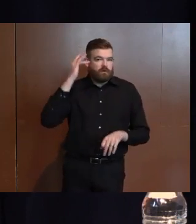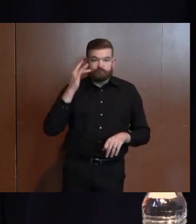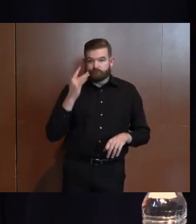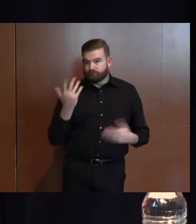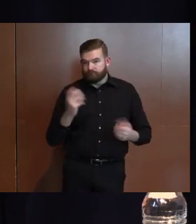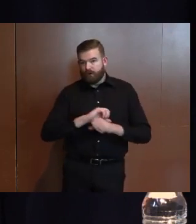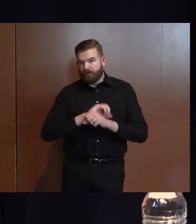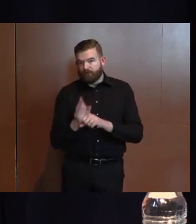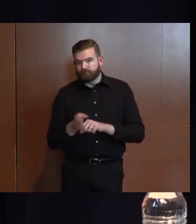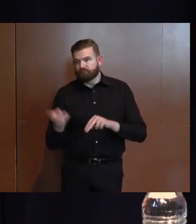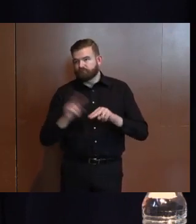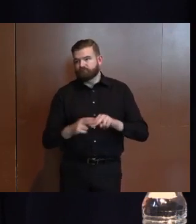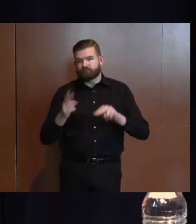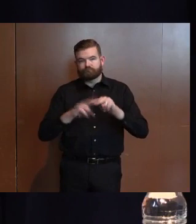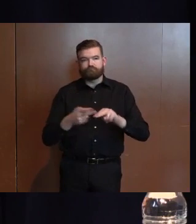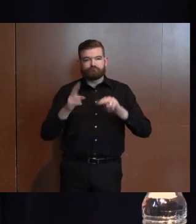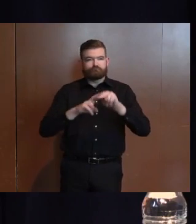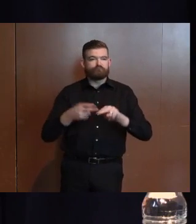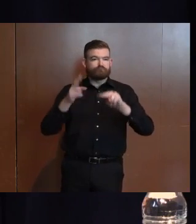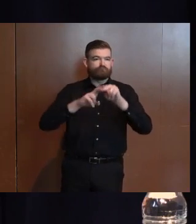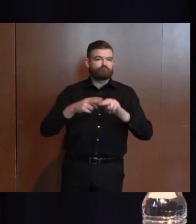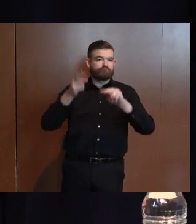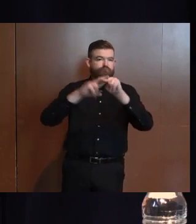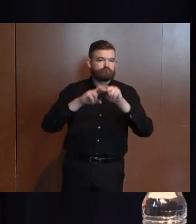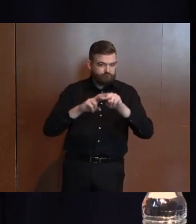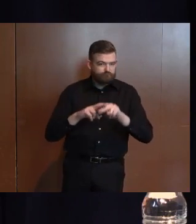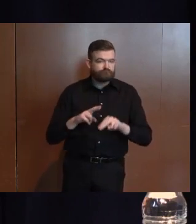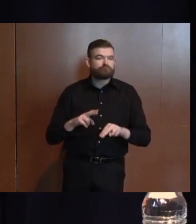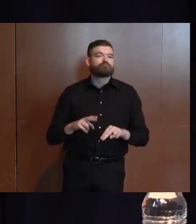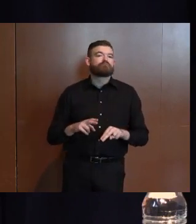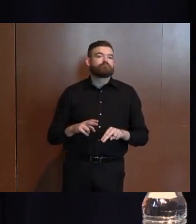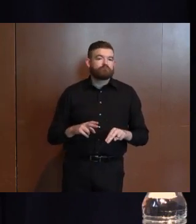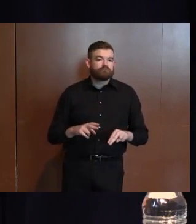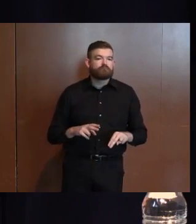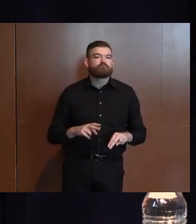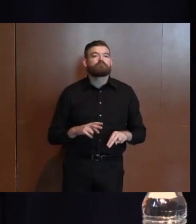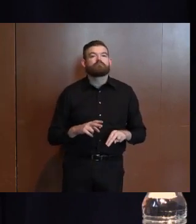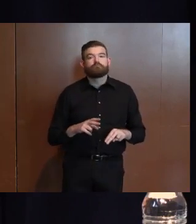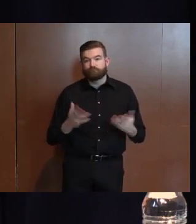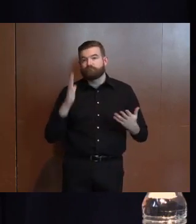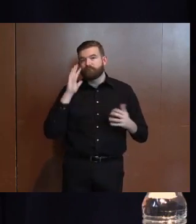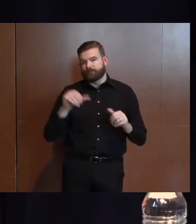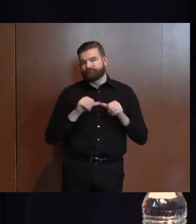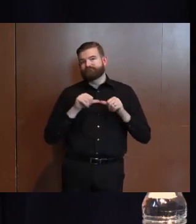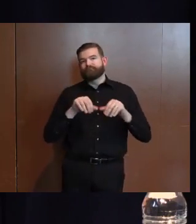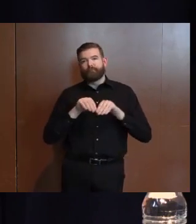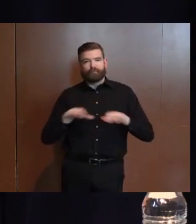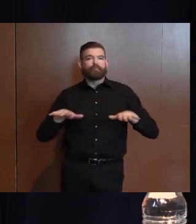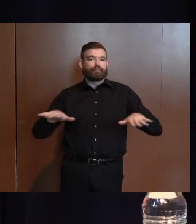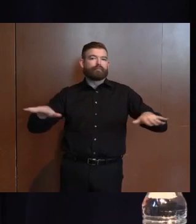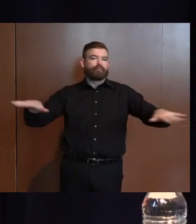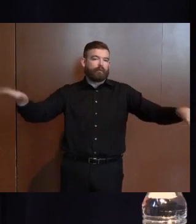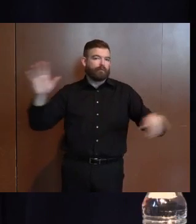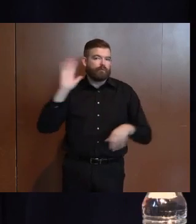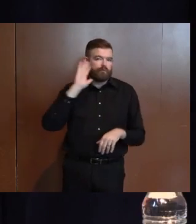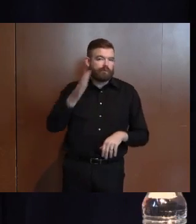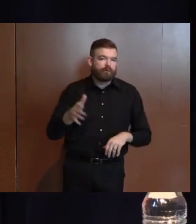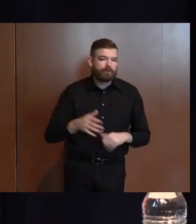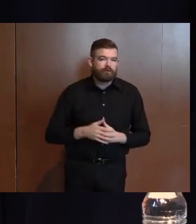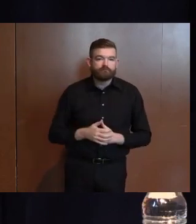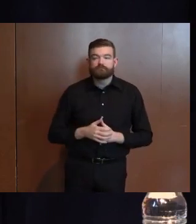Community spread is here in New Jersey, and it's here to stay for a while. As the governor mentioned, we're reporting